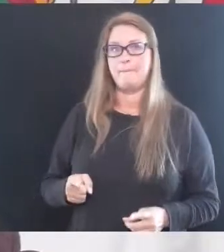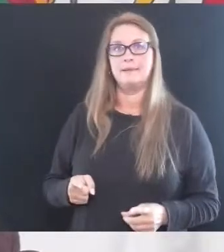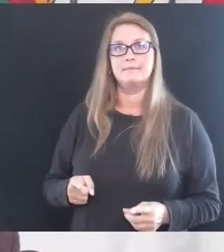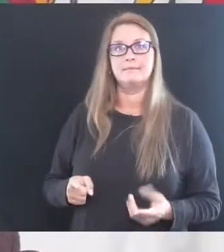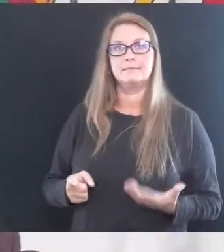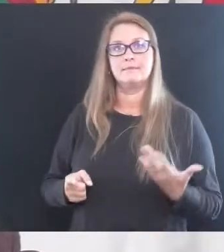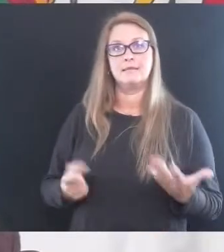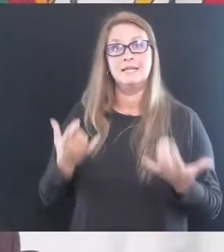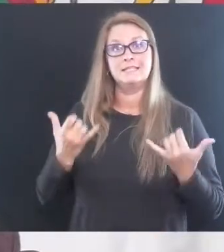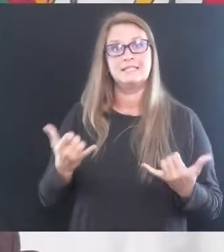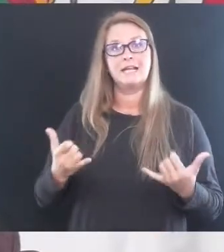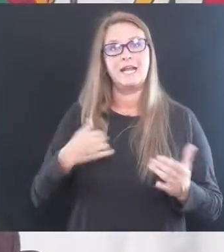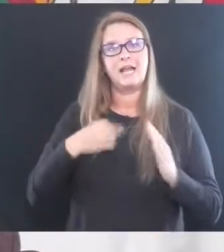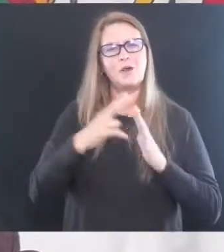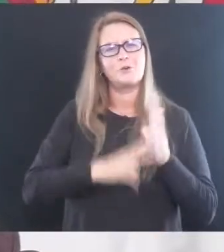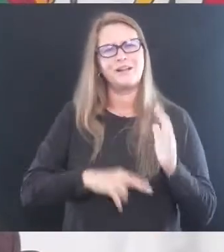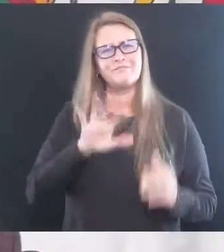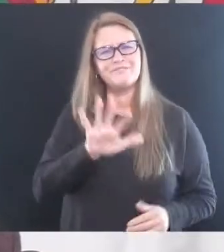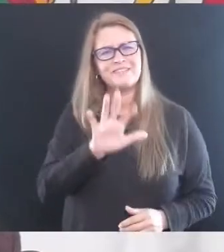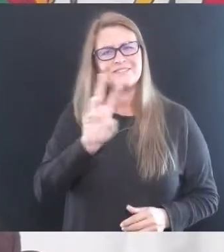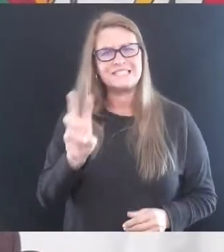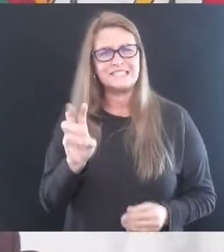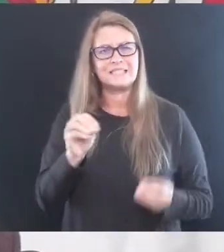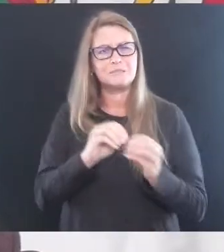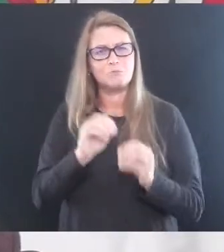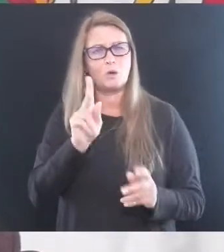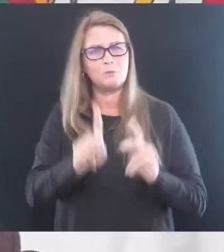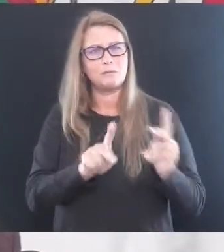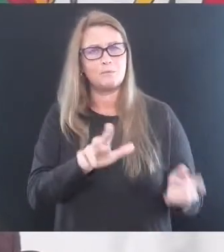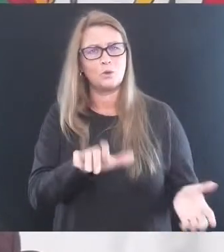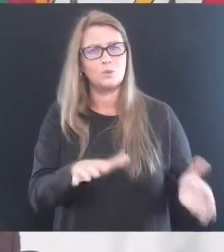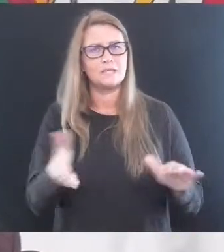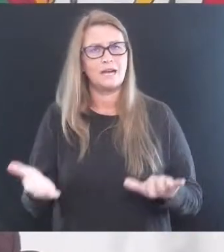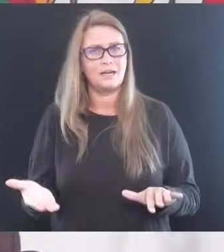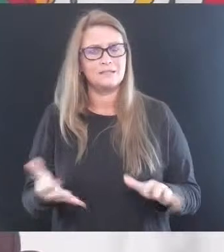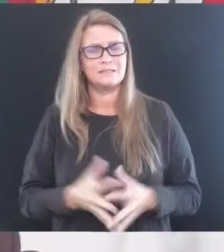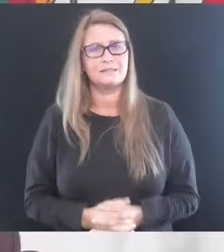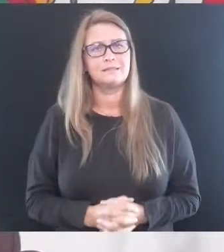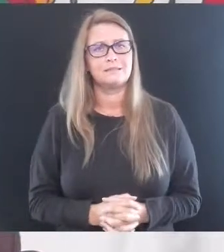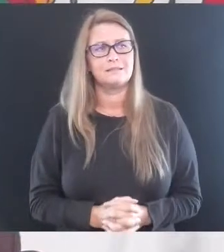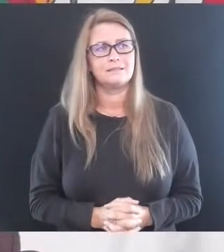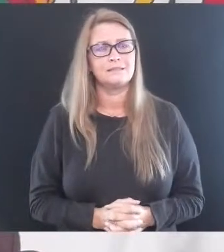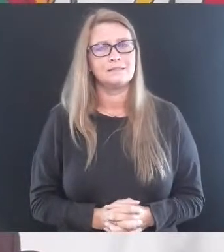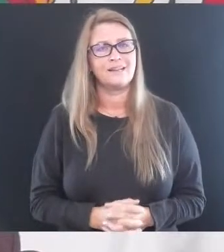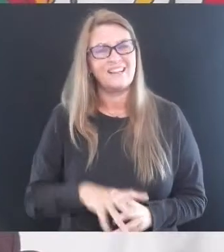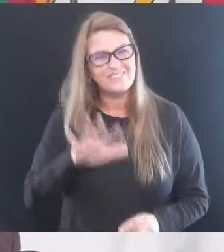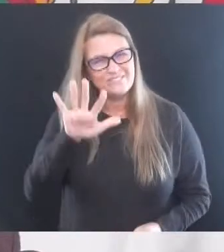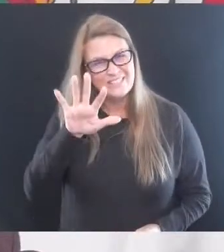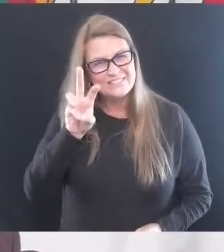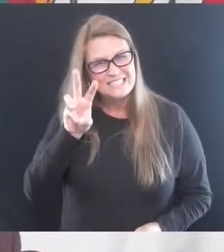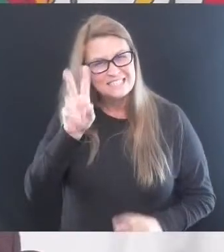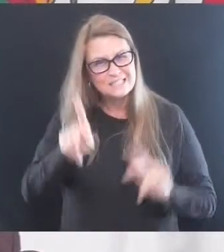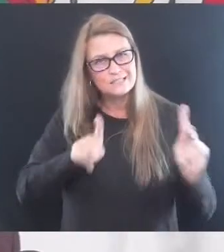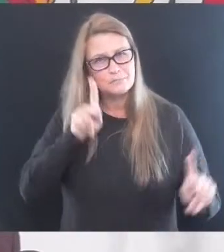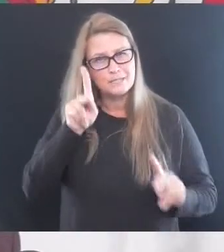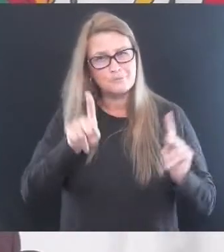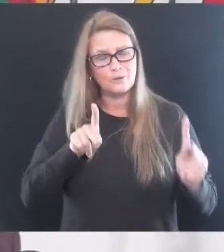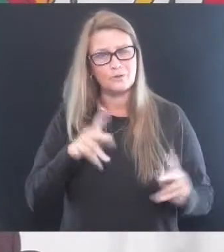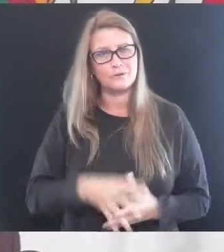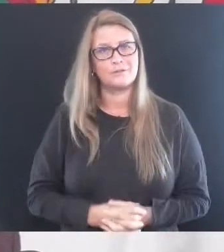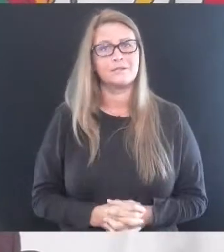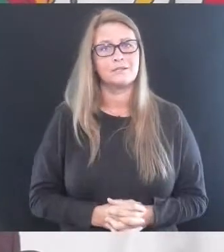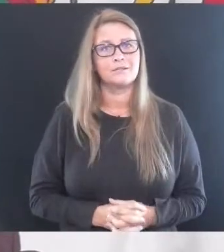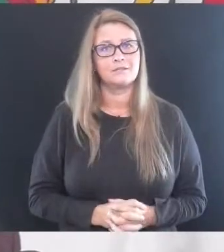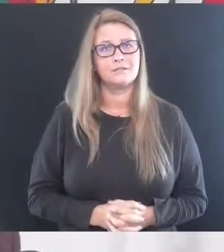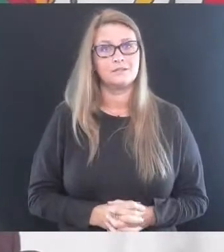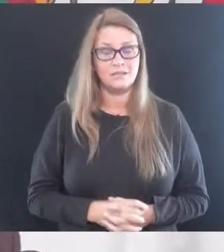Today, I just read 56 more great West Virginians have died. 56 people. I